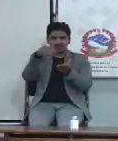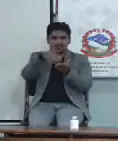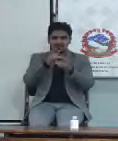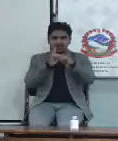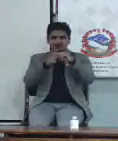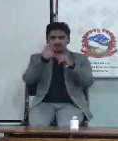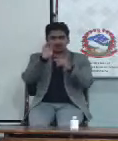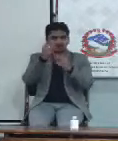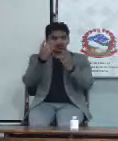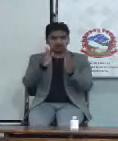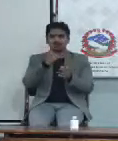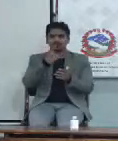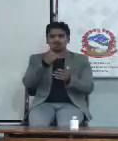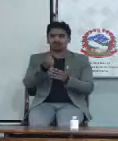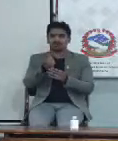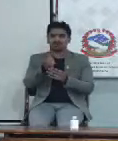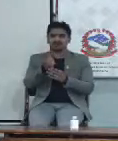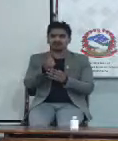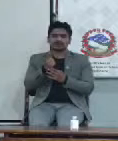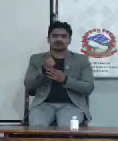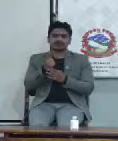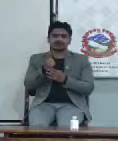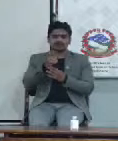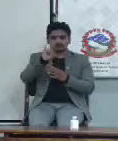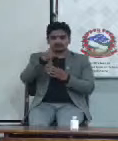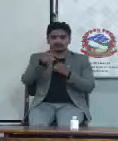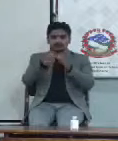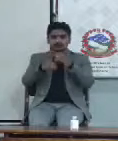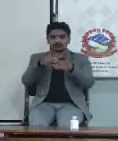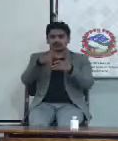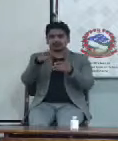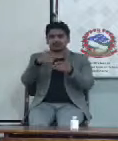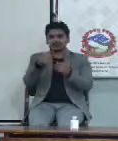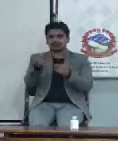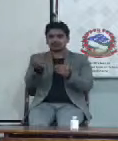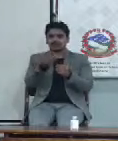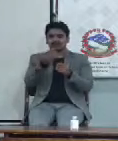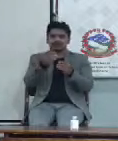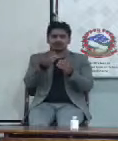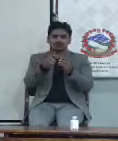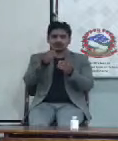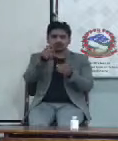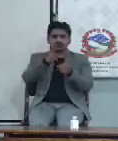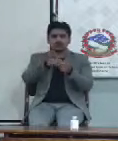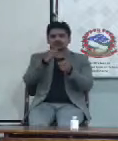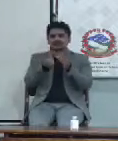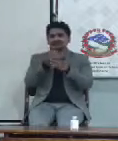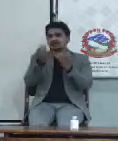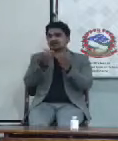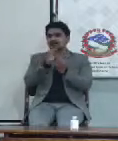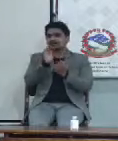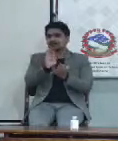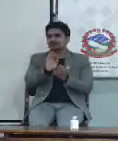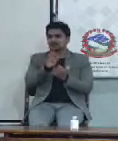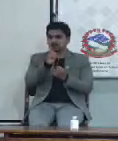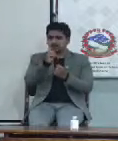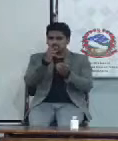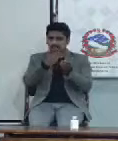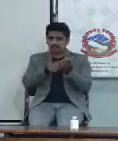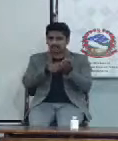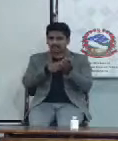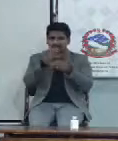opportunity for the youth motivation, because we have only one border with Okaldunga to reach to the